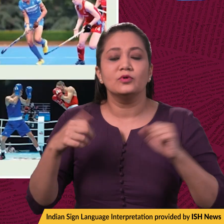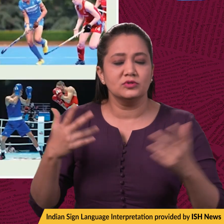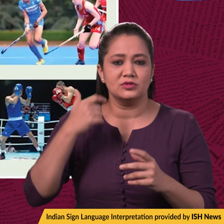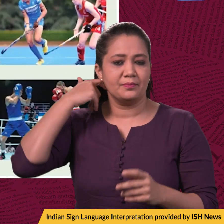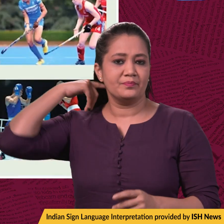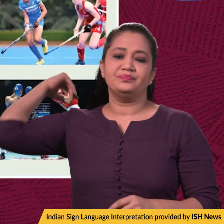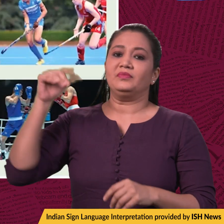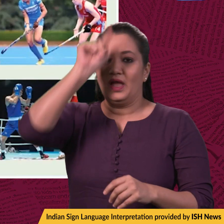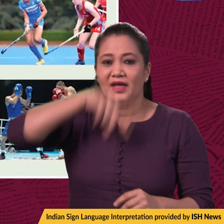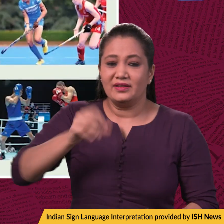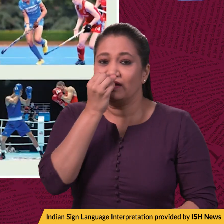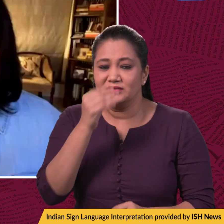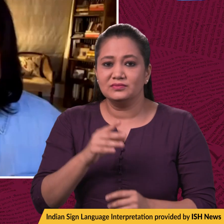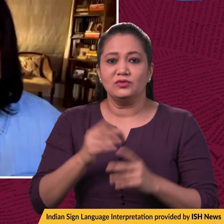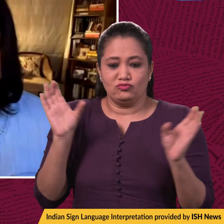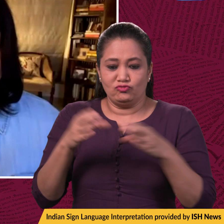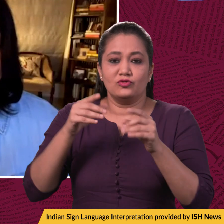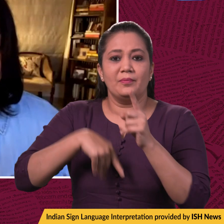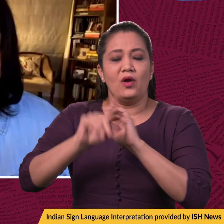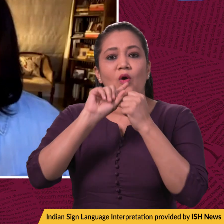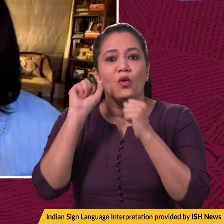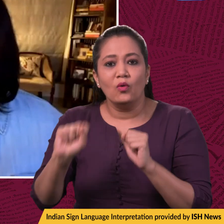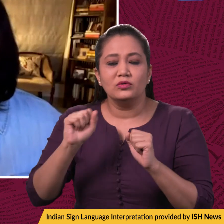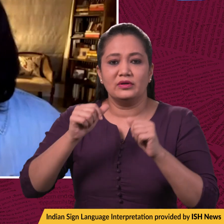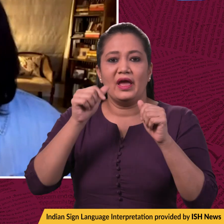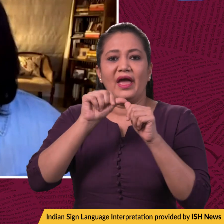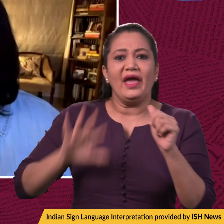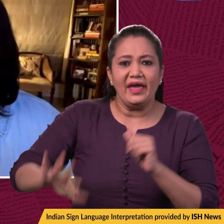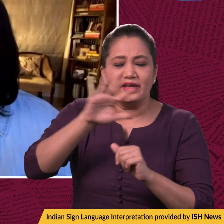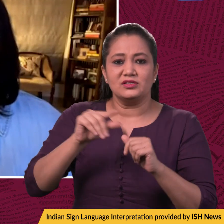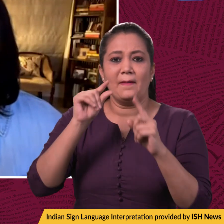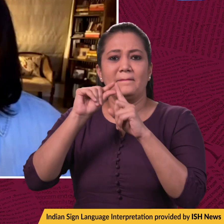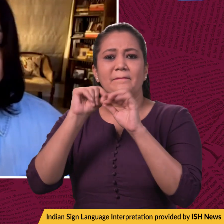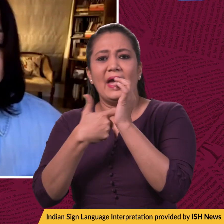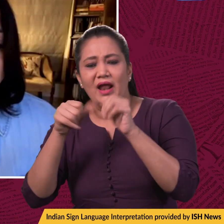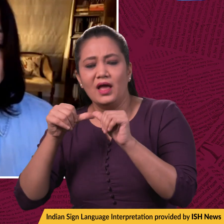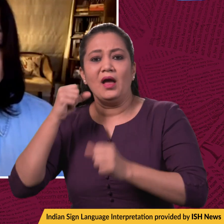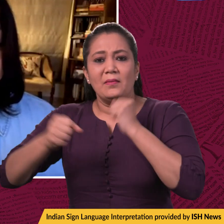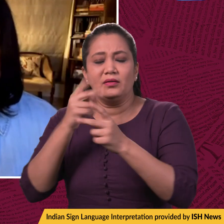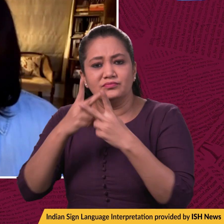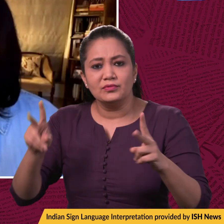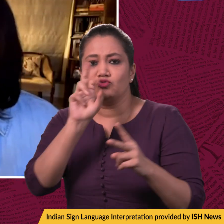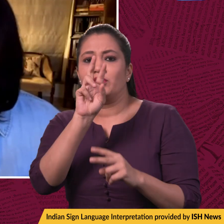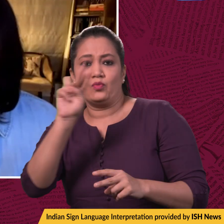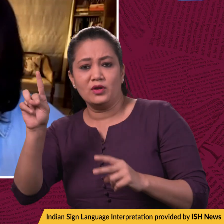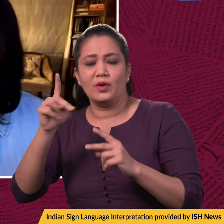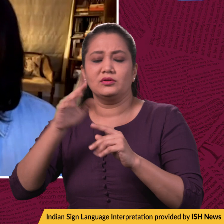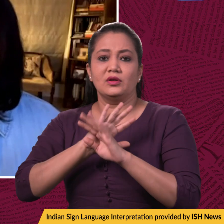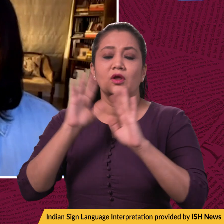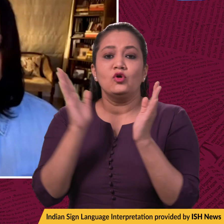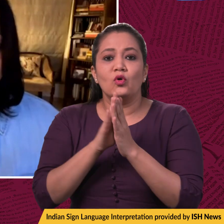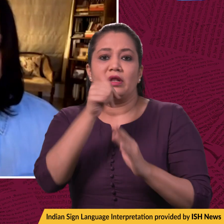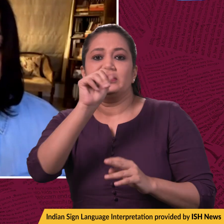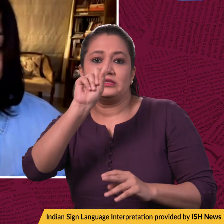sports. India's badminton contingent ended their Asian Youth Para Games 2021 campaign with